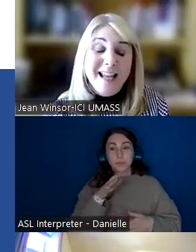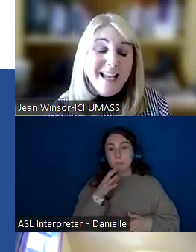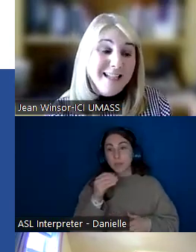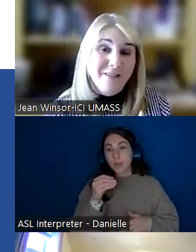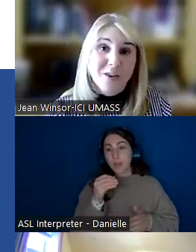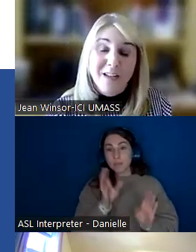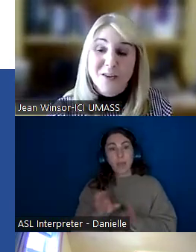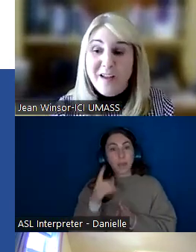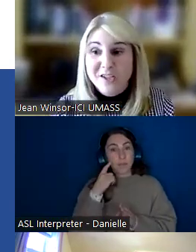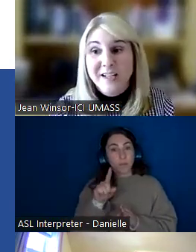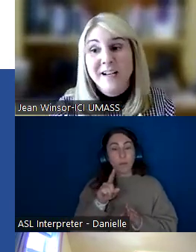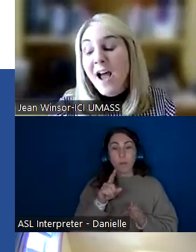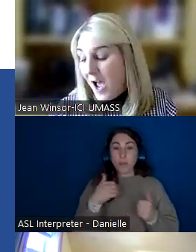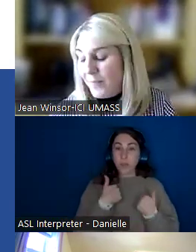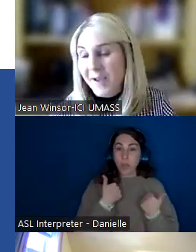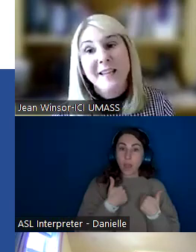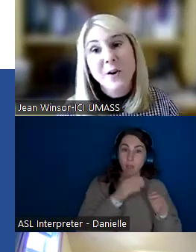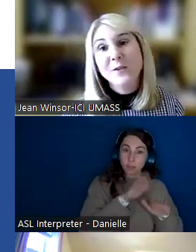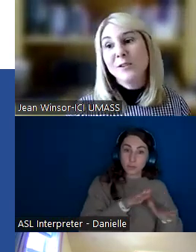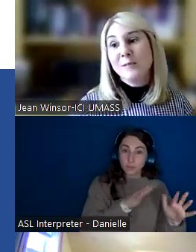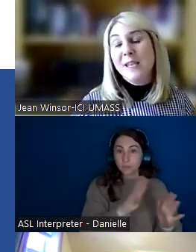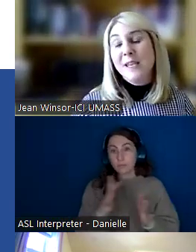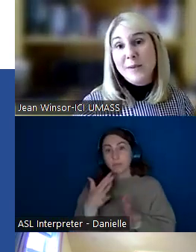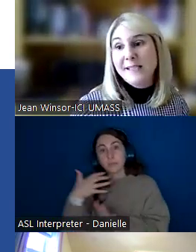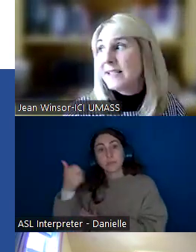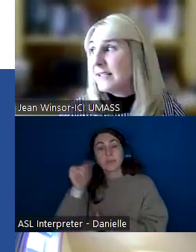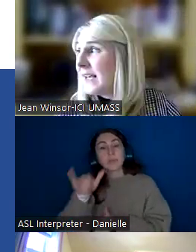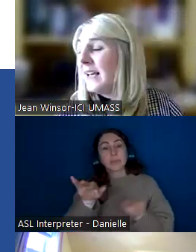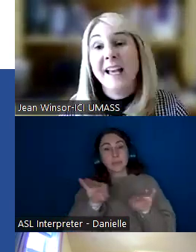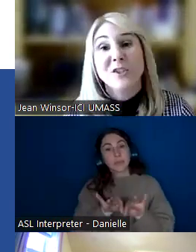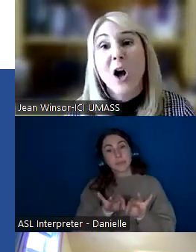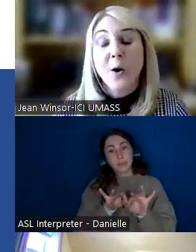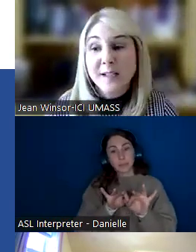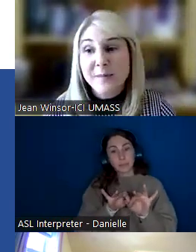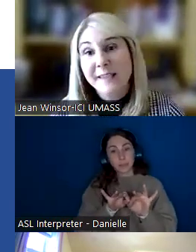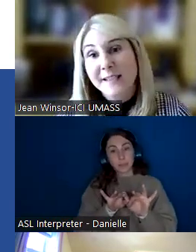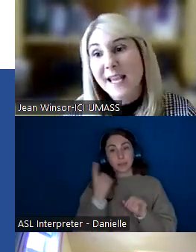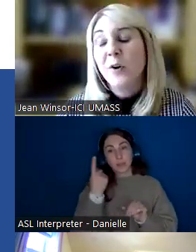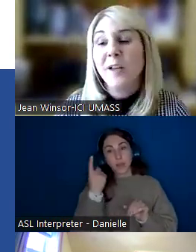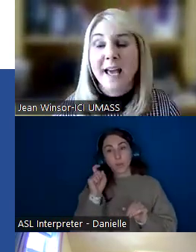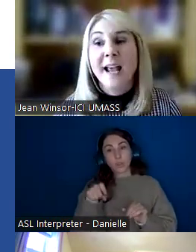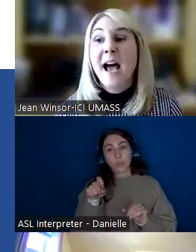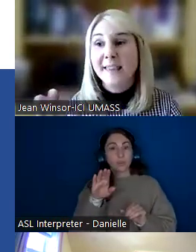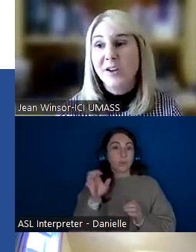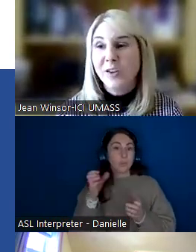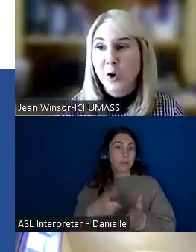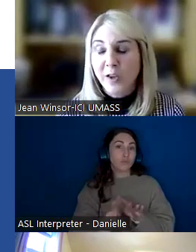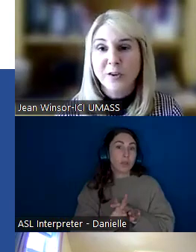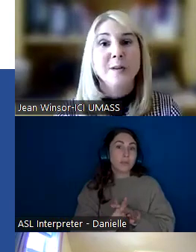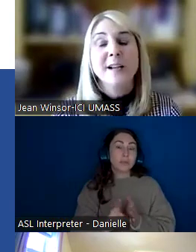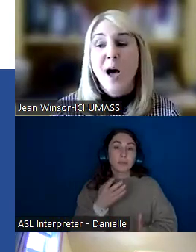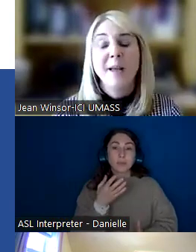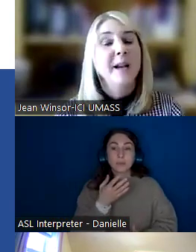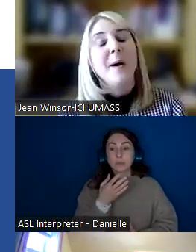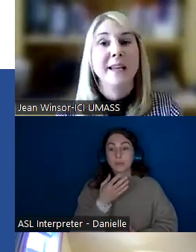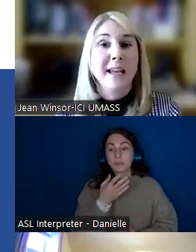elementary and even early intervention, I think those are some key pieces that should always be at the table. And then I think earlier there